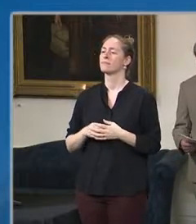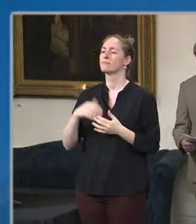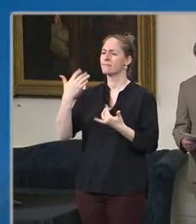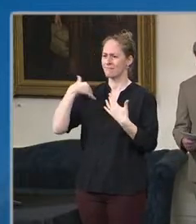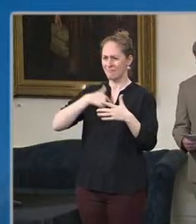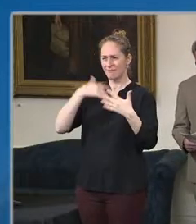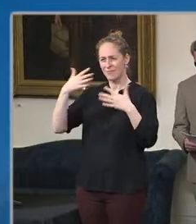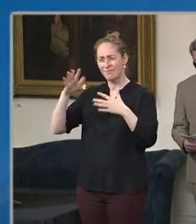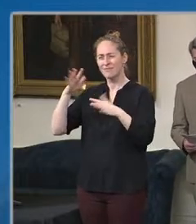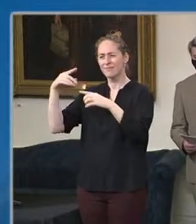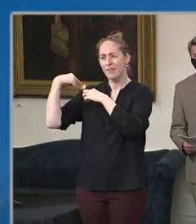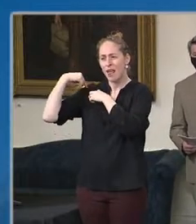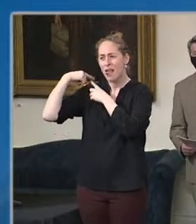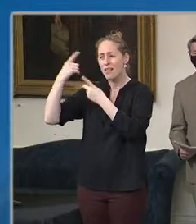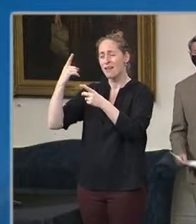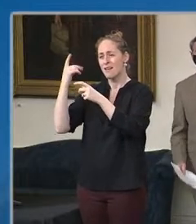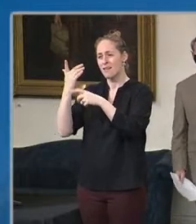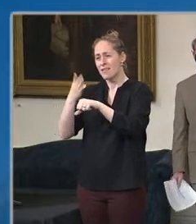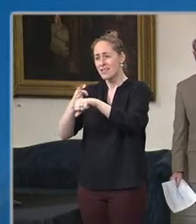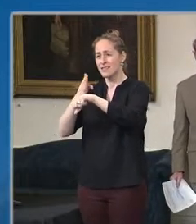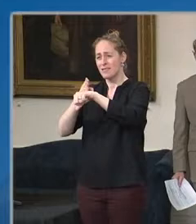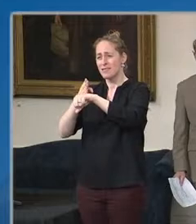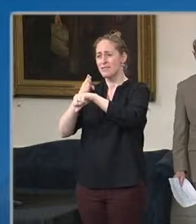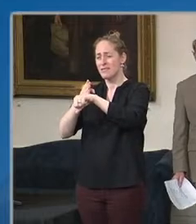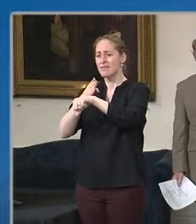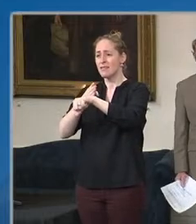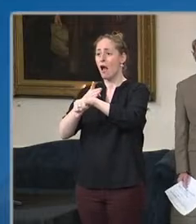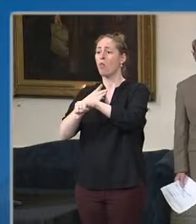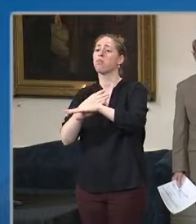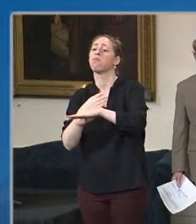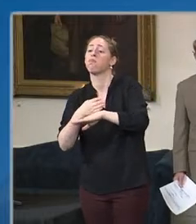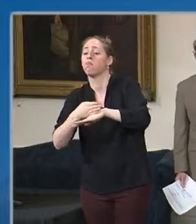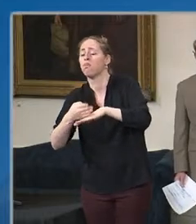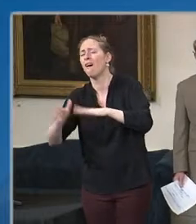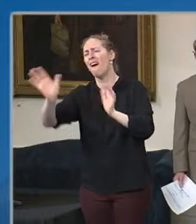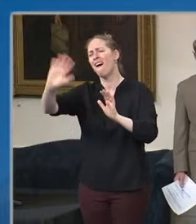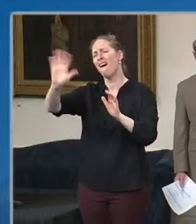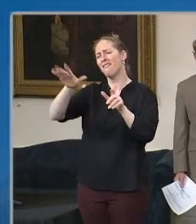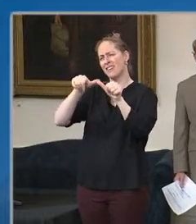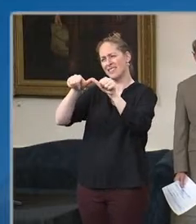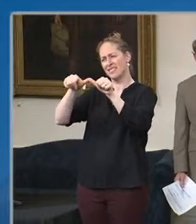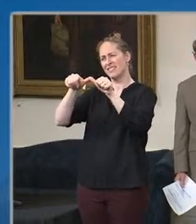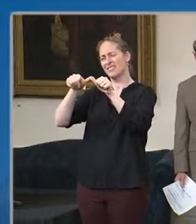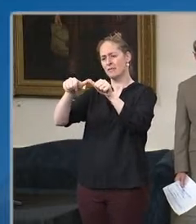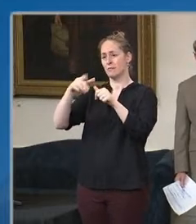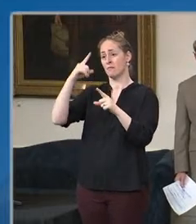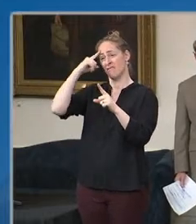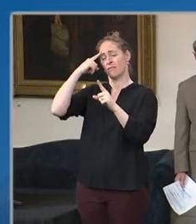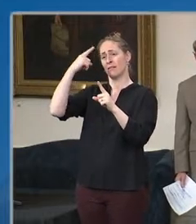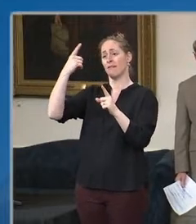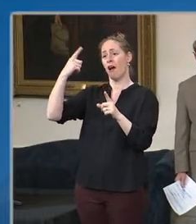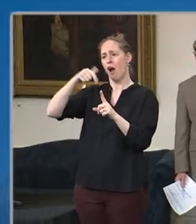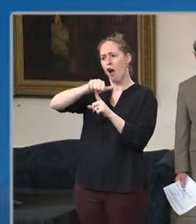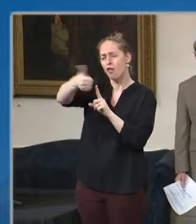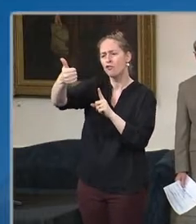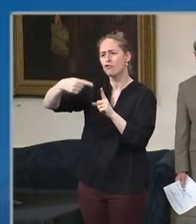progress. We can't stop now. Help us, help yourself, and help your families. Be safe. And I